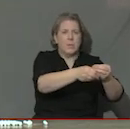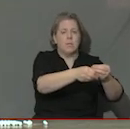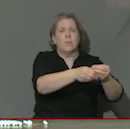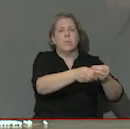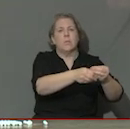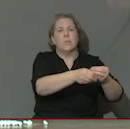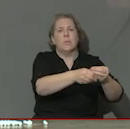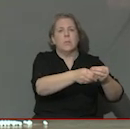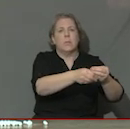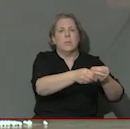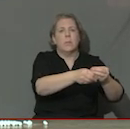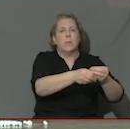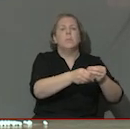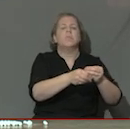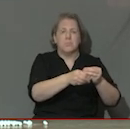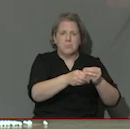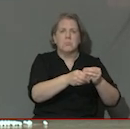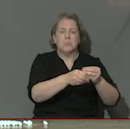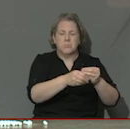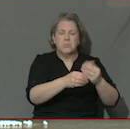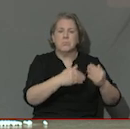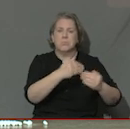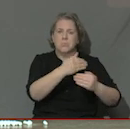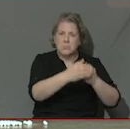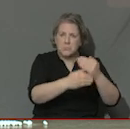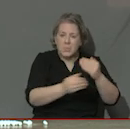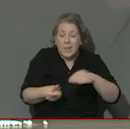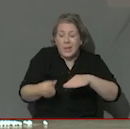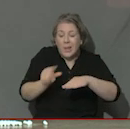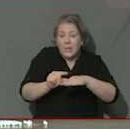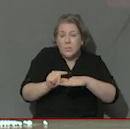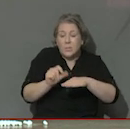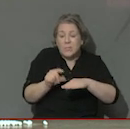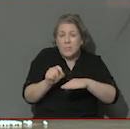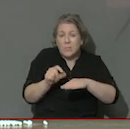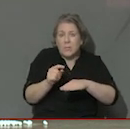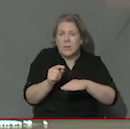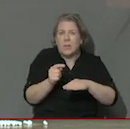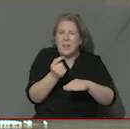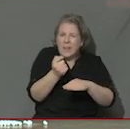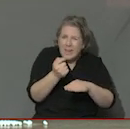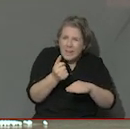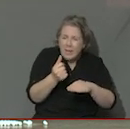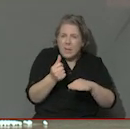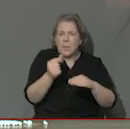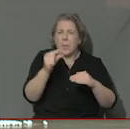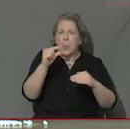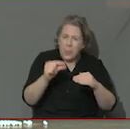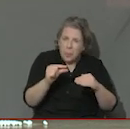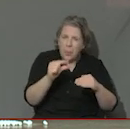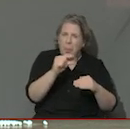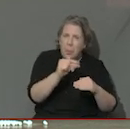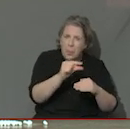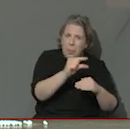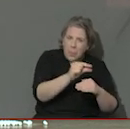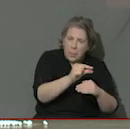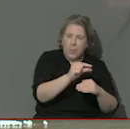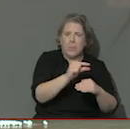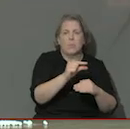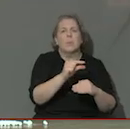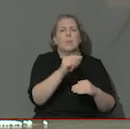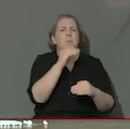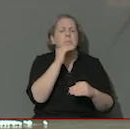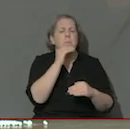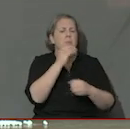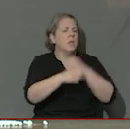interest. And as you carry on, that part of the interest becomes a little bit less because you pay a little bit off on your loan. So after